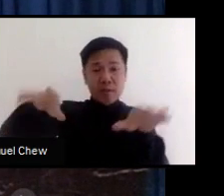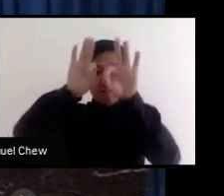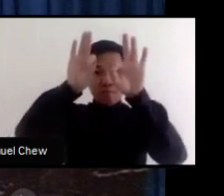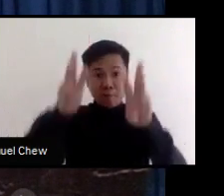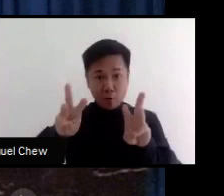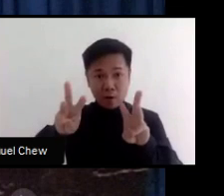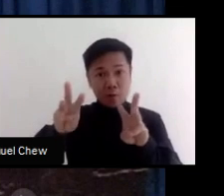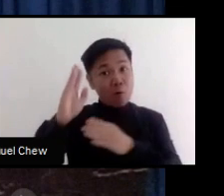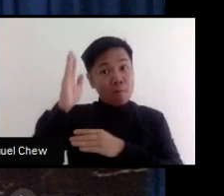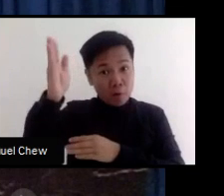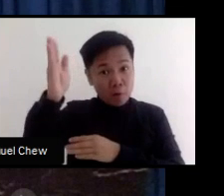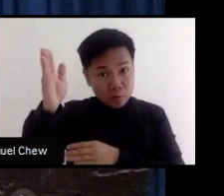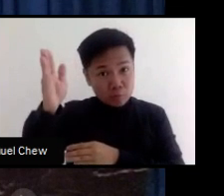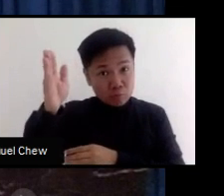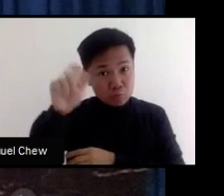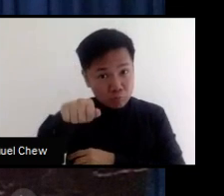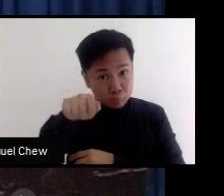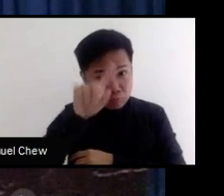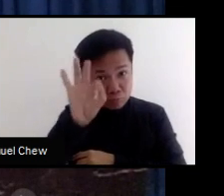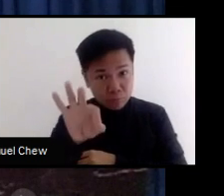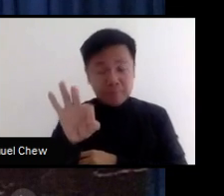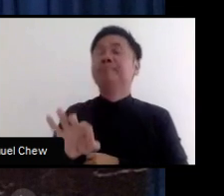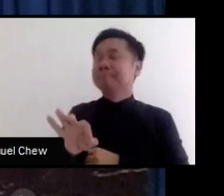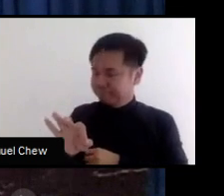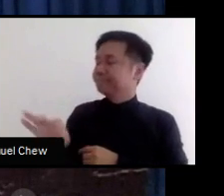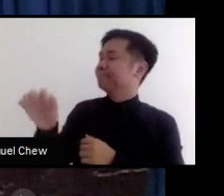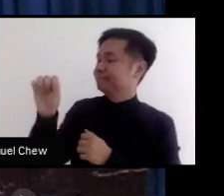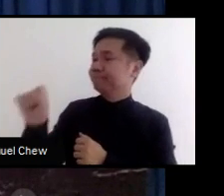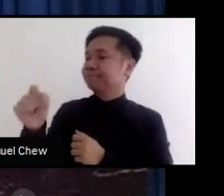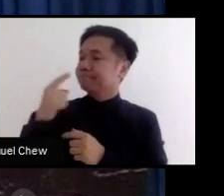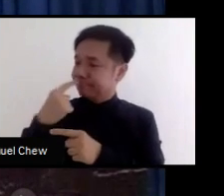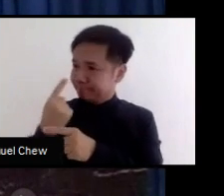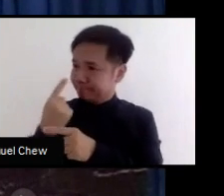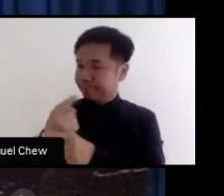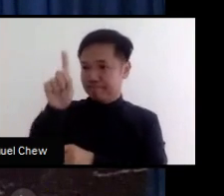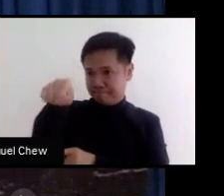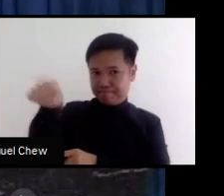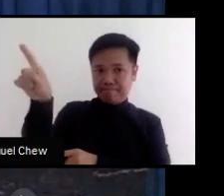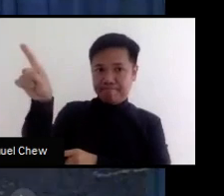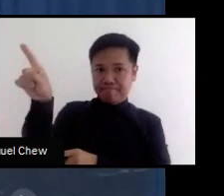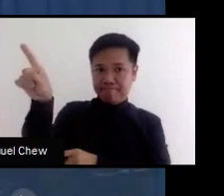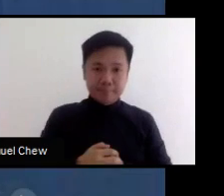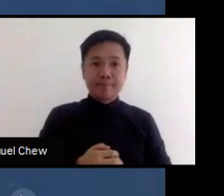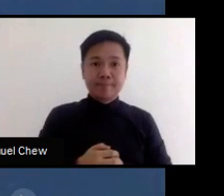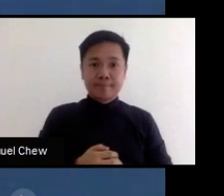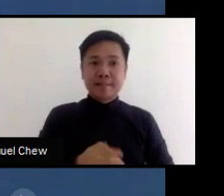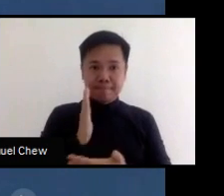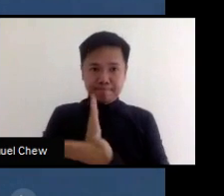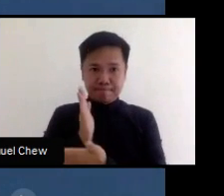Is it correct? Yes, thank you very much for that understanding. I believe that is what